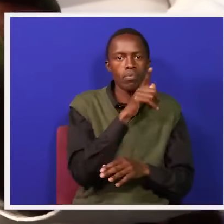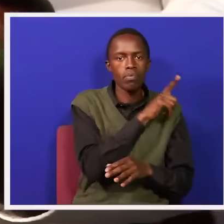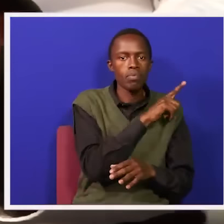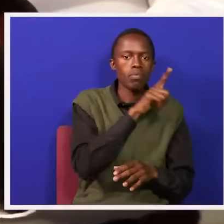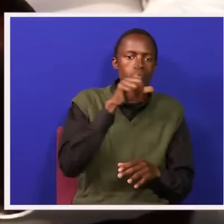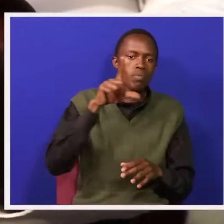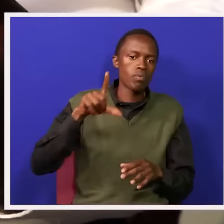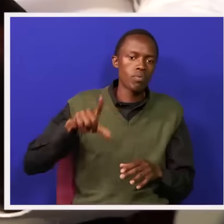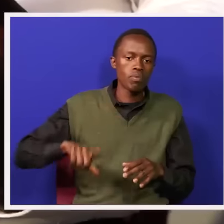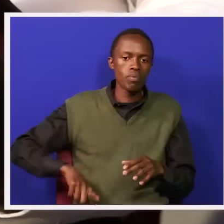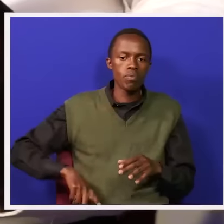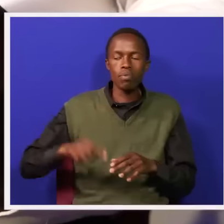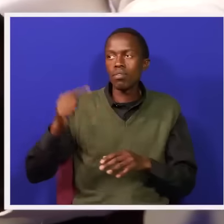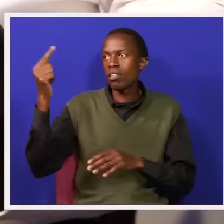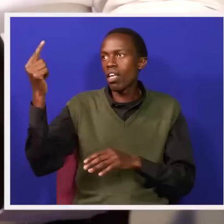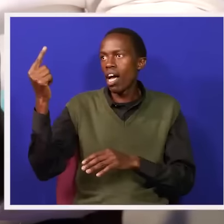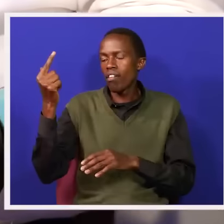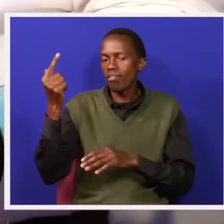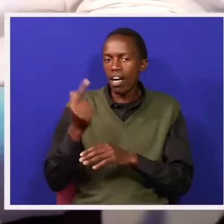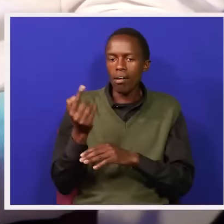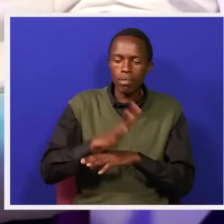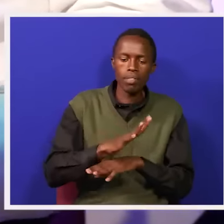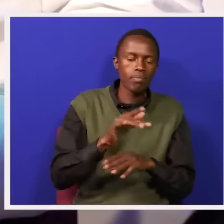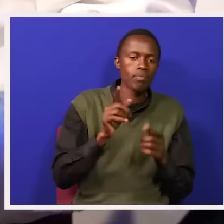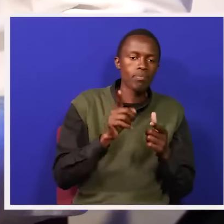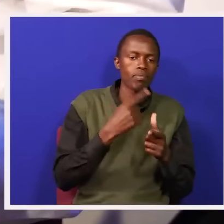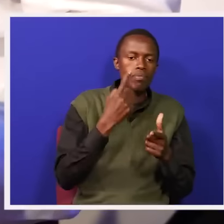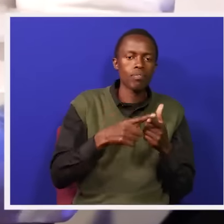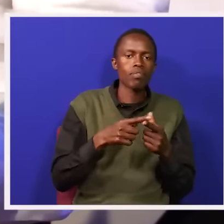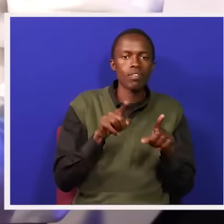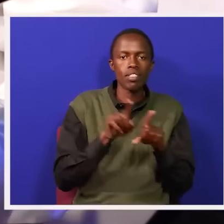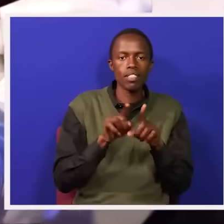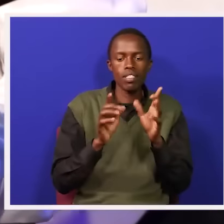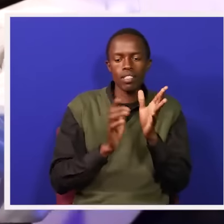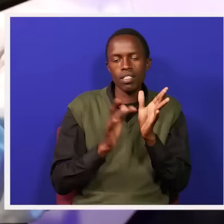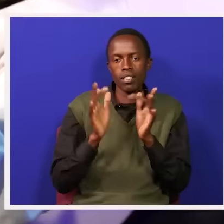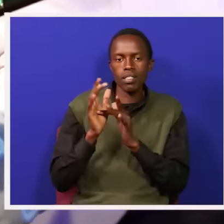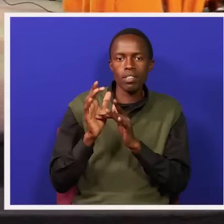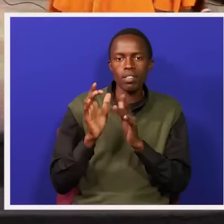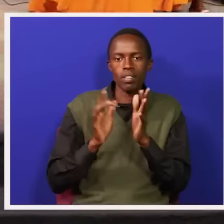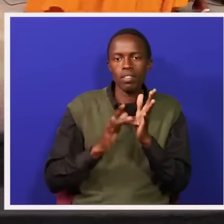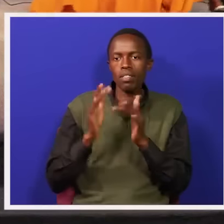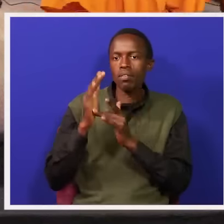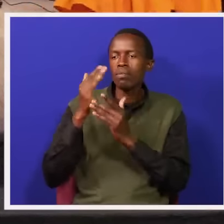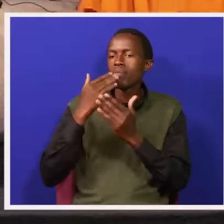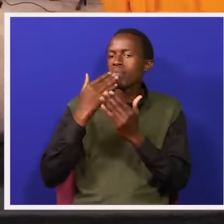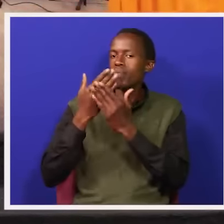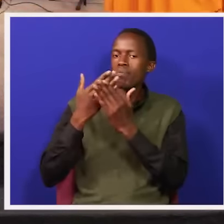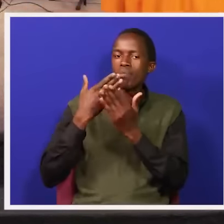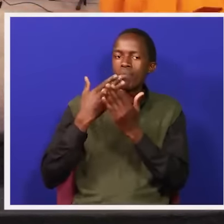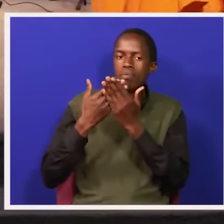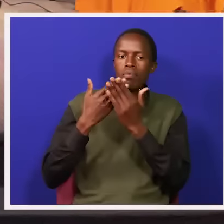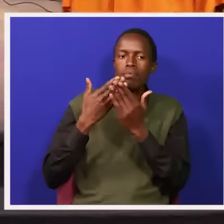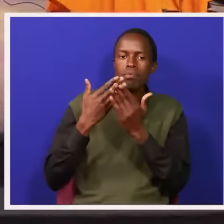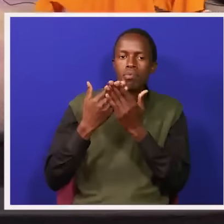Bwana narudi tena Yesu na